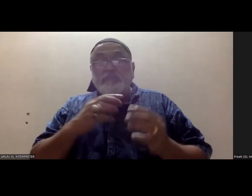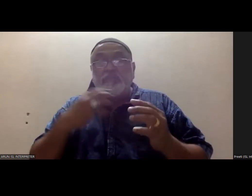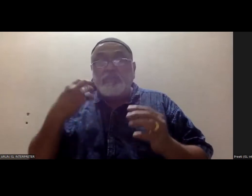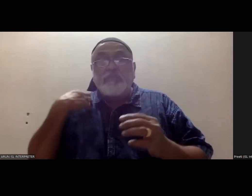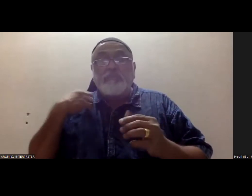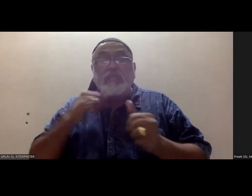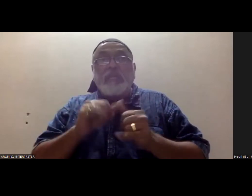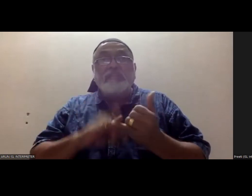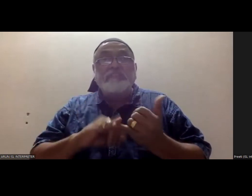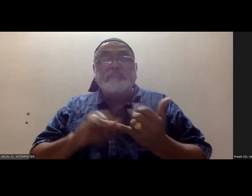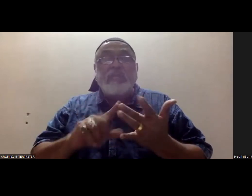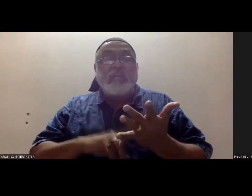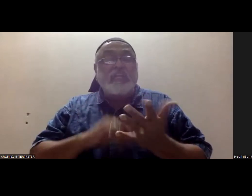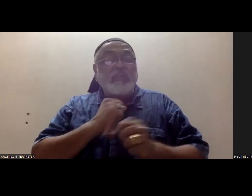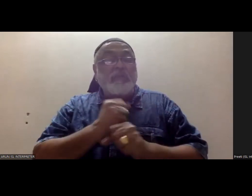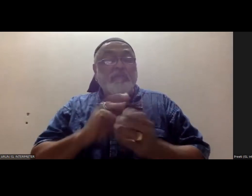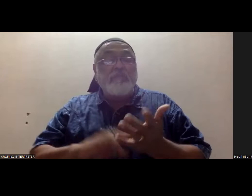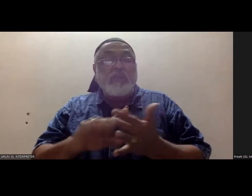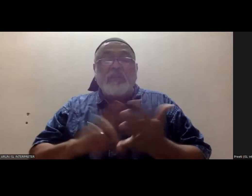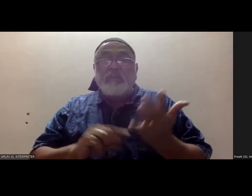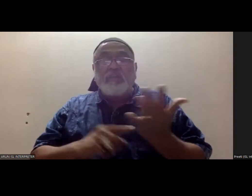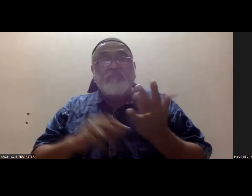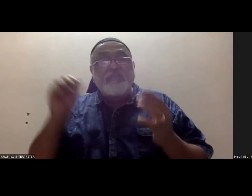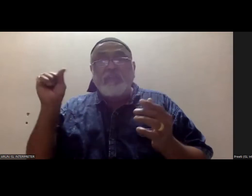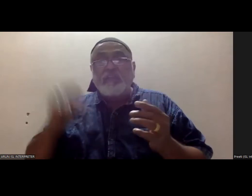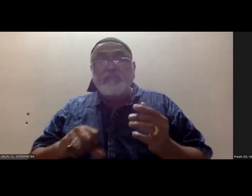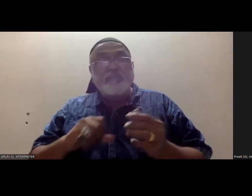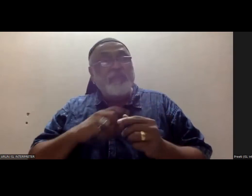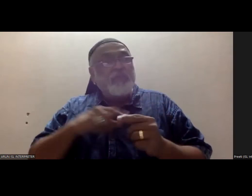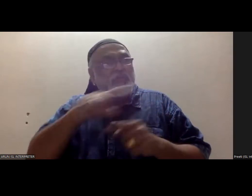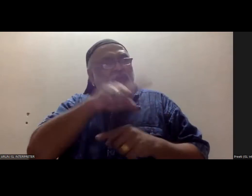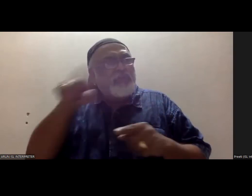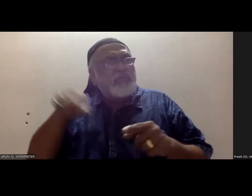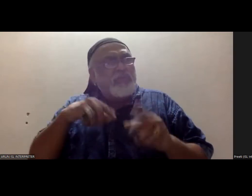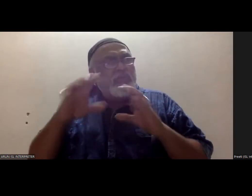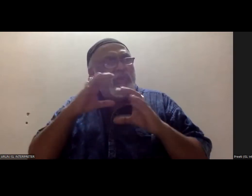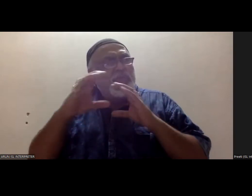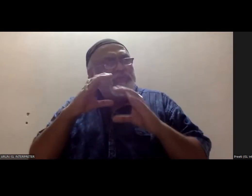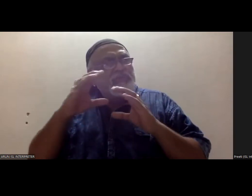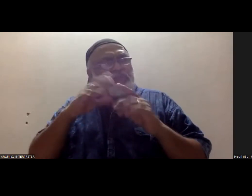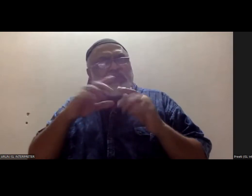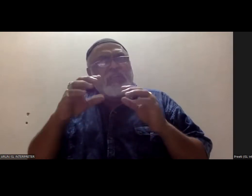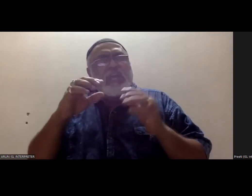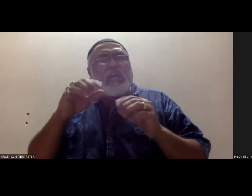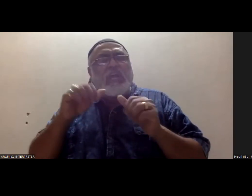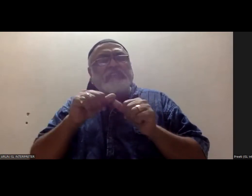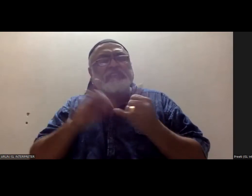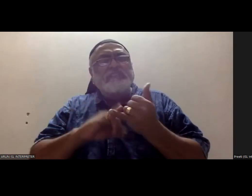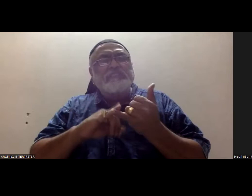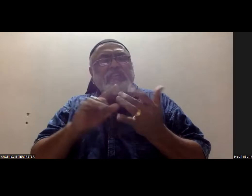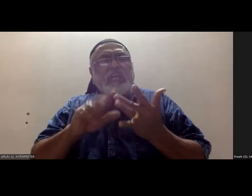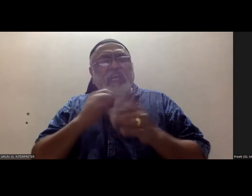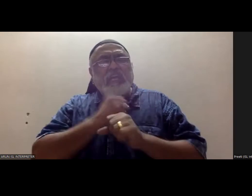assignment on Okay, time. so one Yes. question from Shubham and Lavansh, both of you. Have you guys already started working on the assignment? Not